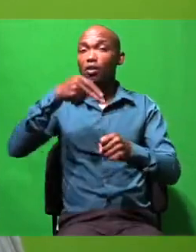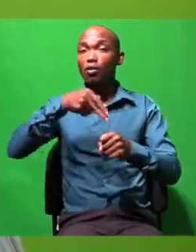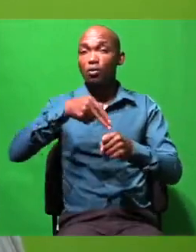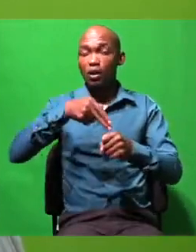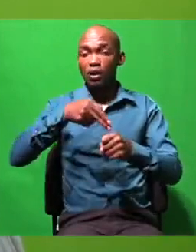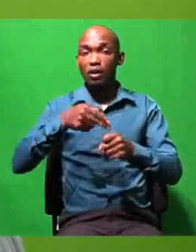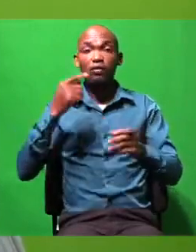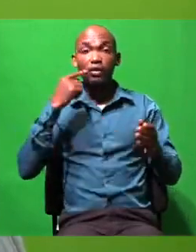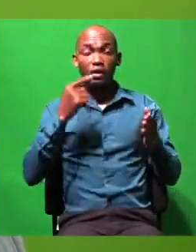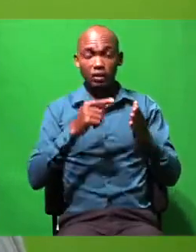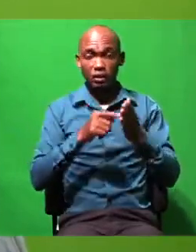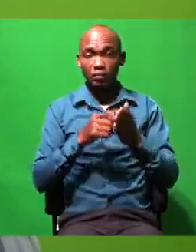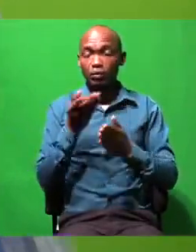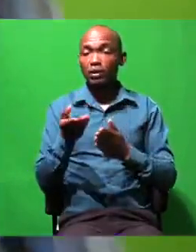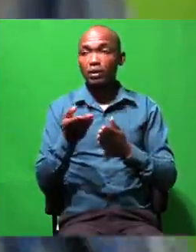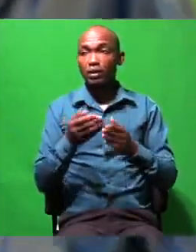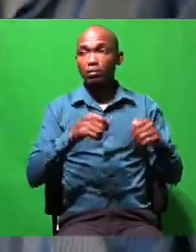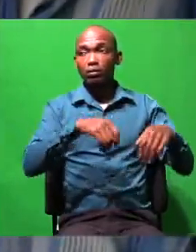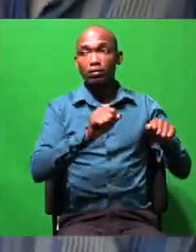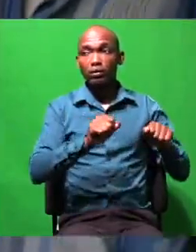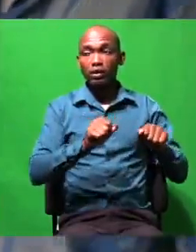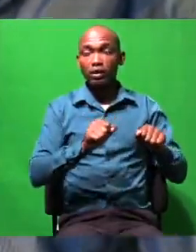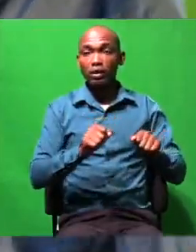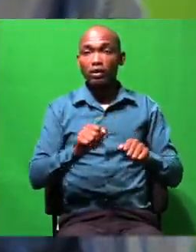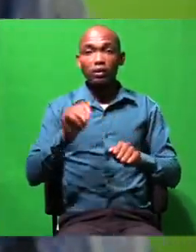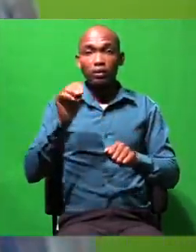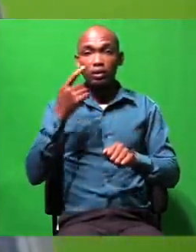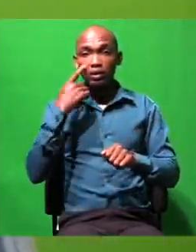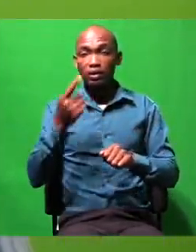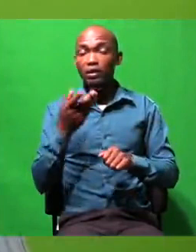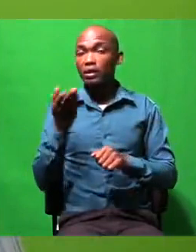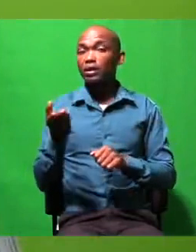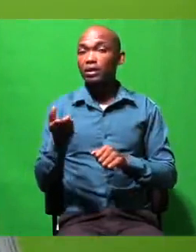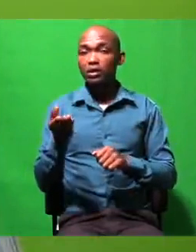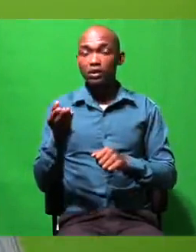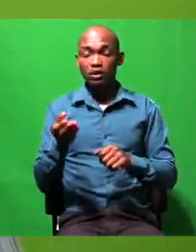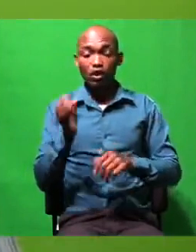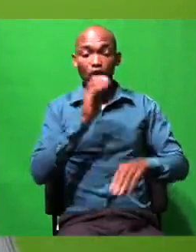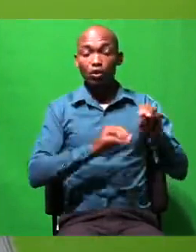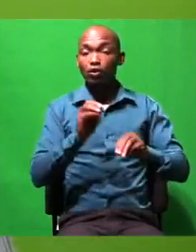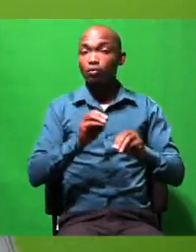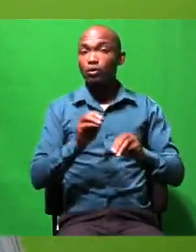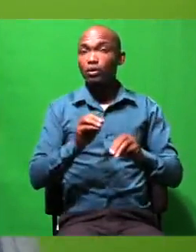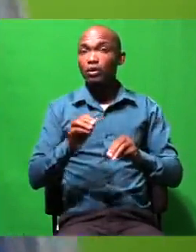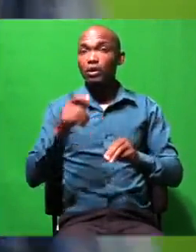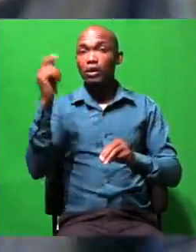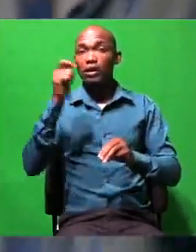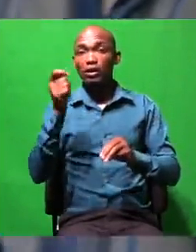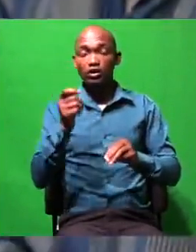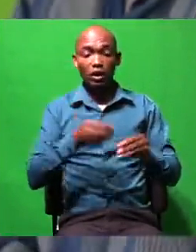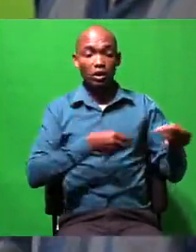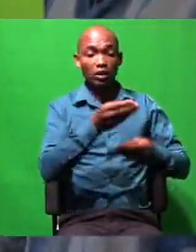of oil, for example, for motor vehicle, so it means that this contributes national